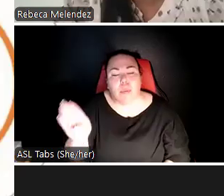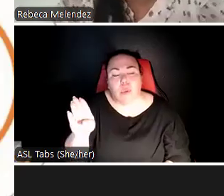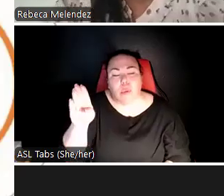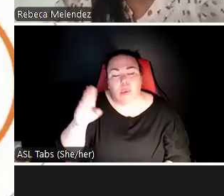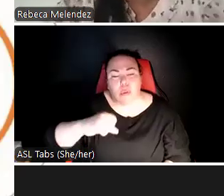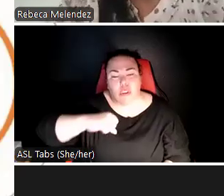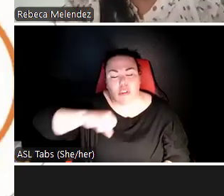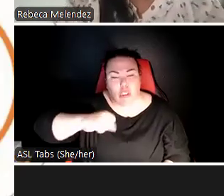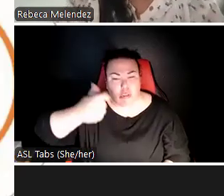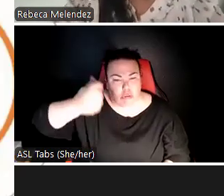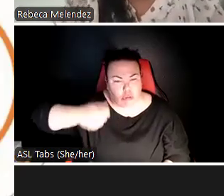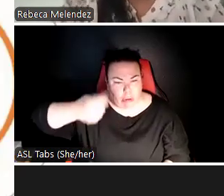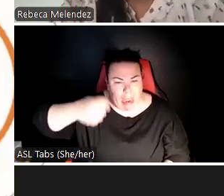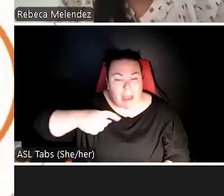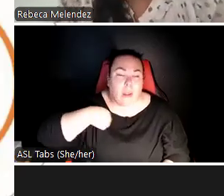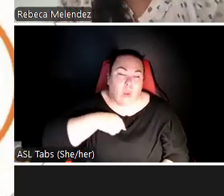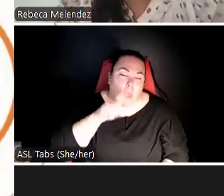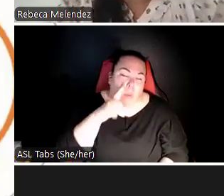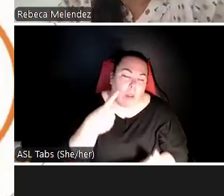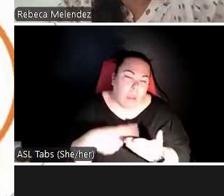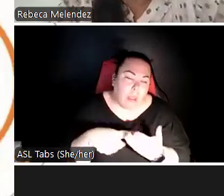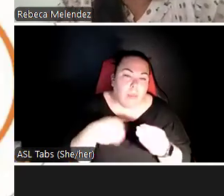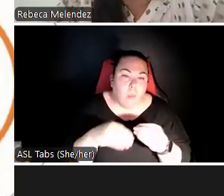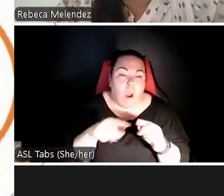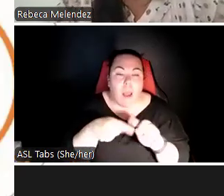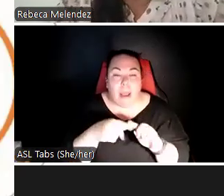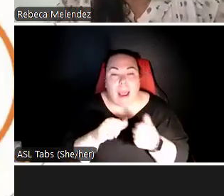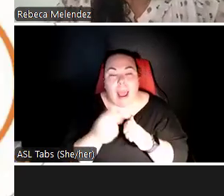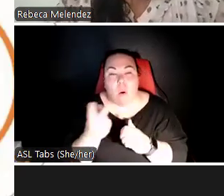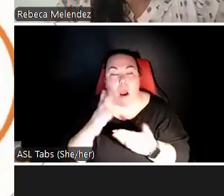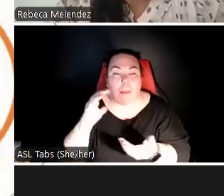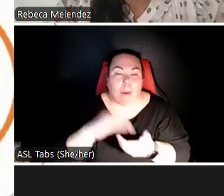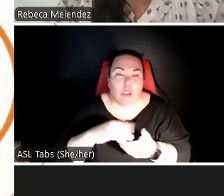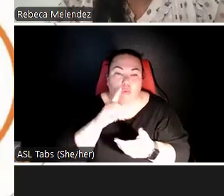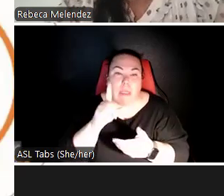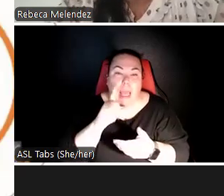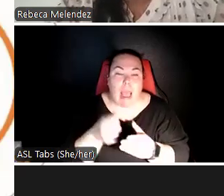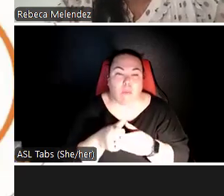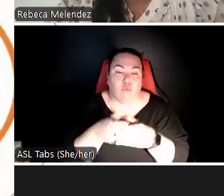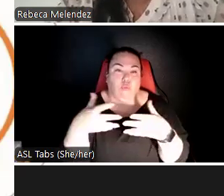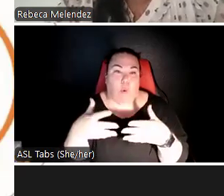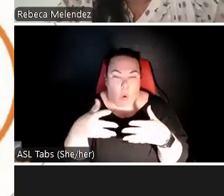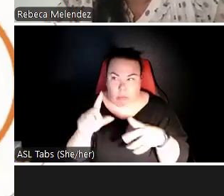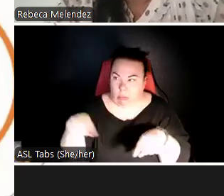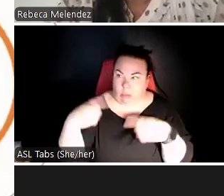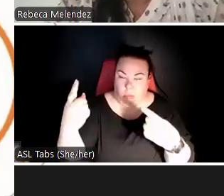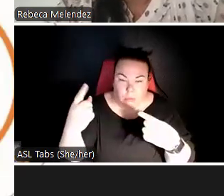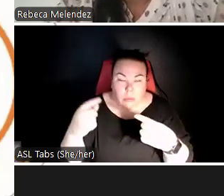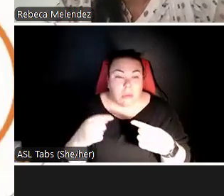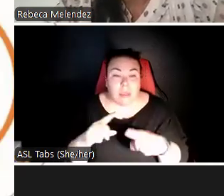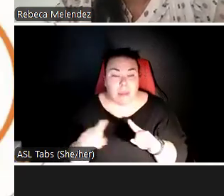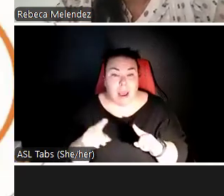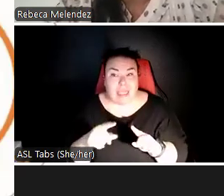partnerships have grown over the last 10 years. and how critical it was in the